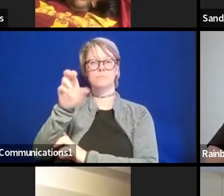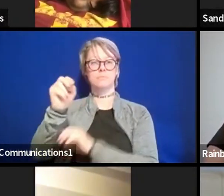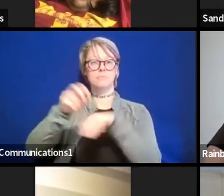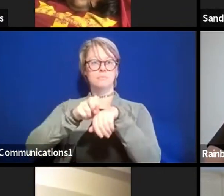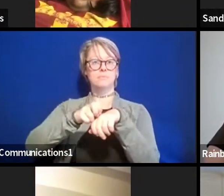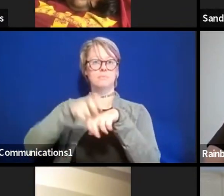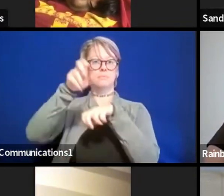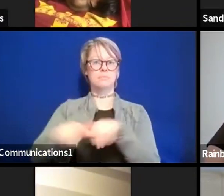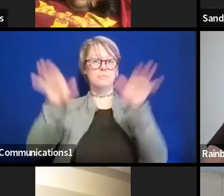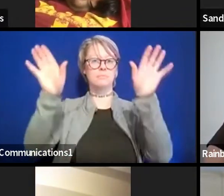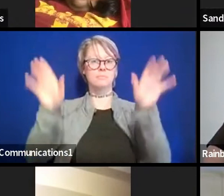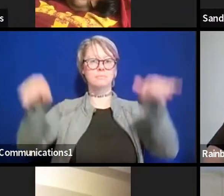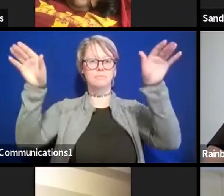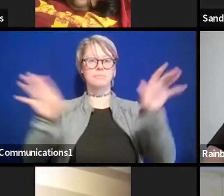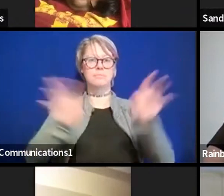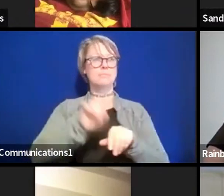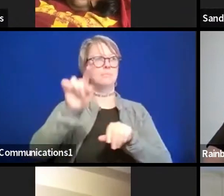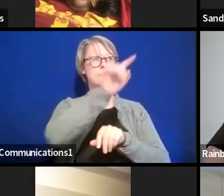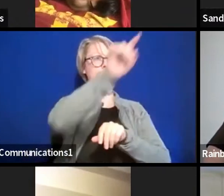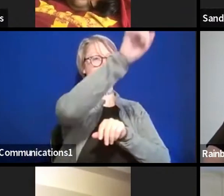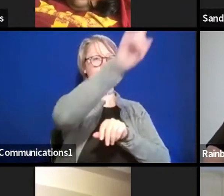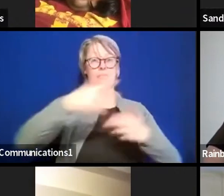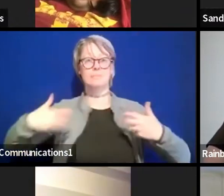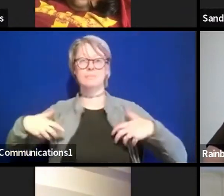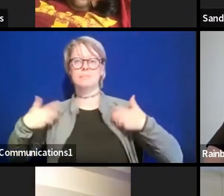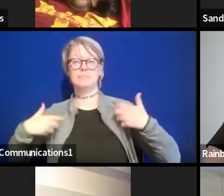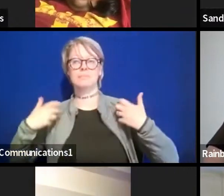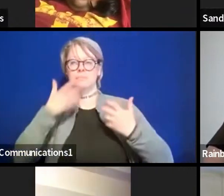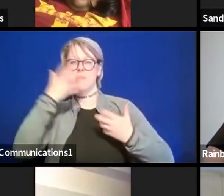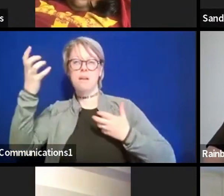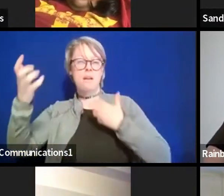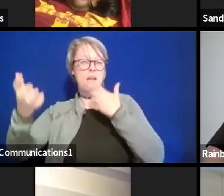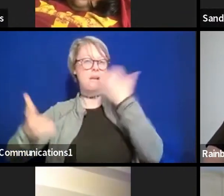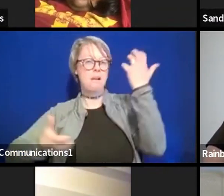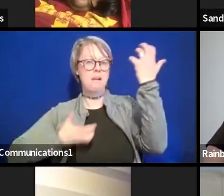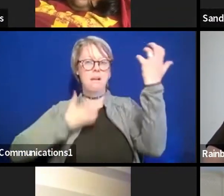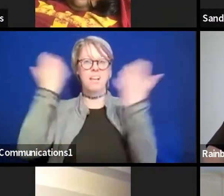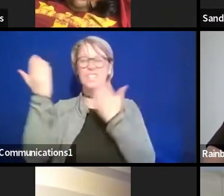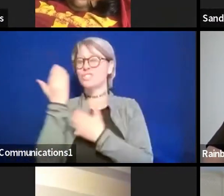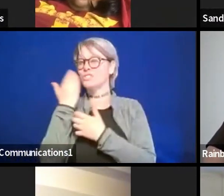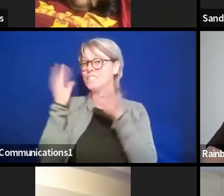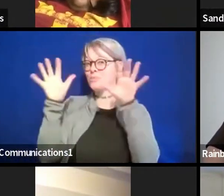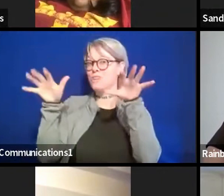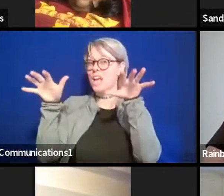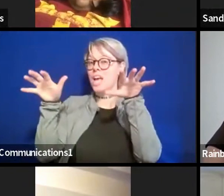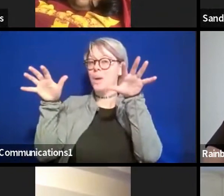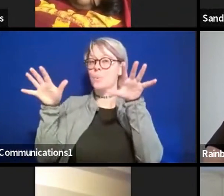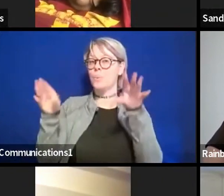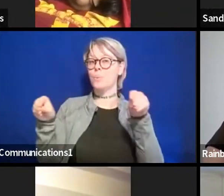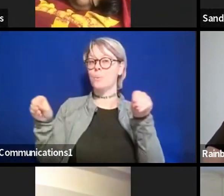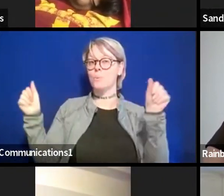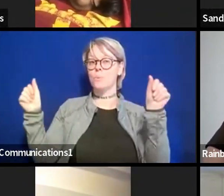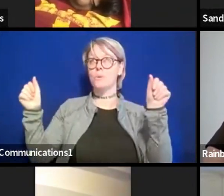a troop of howler monkeys worked themselves into a slow roar. The rain had only just stopped, and the leaves above me shed heavy drops